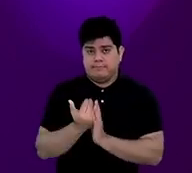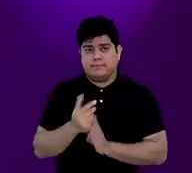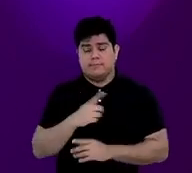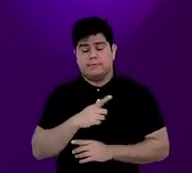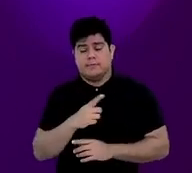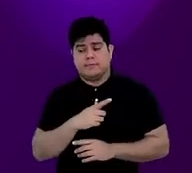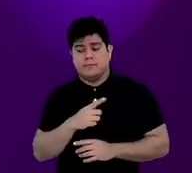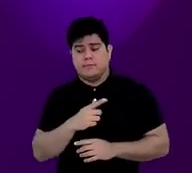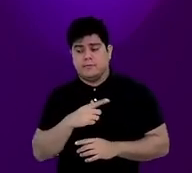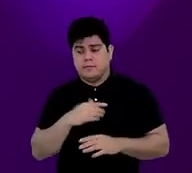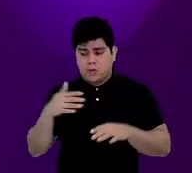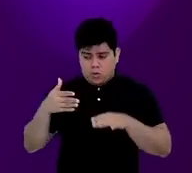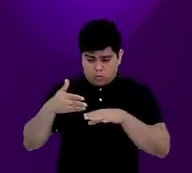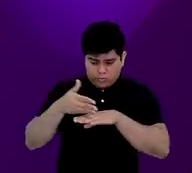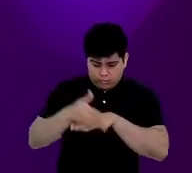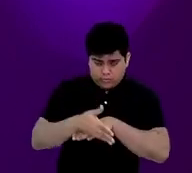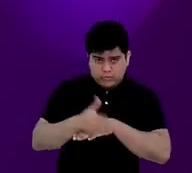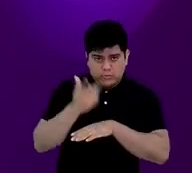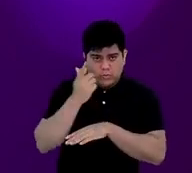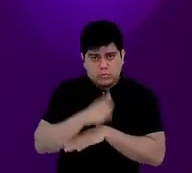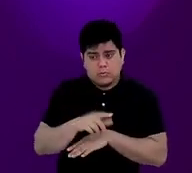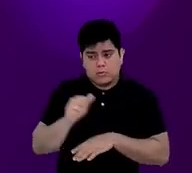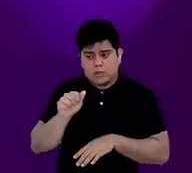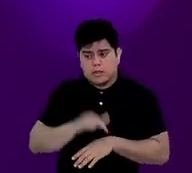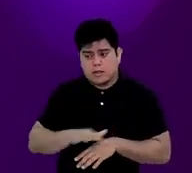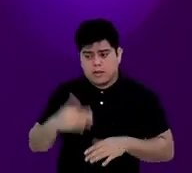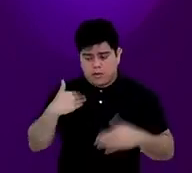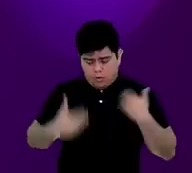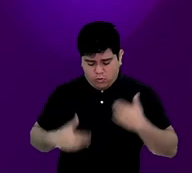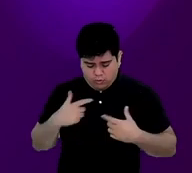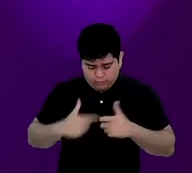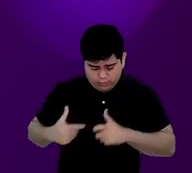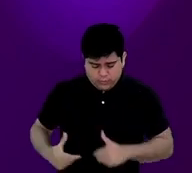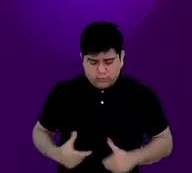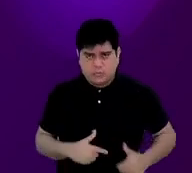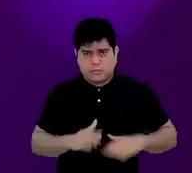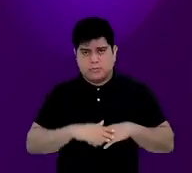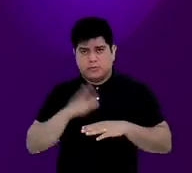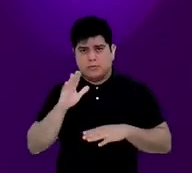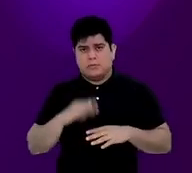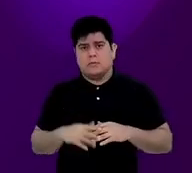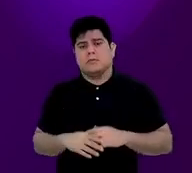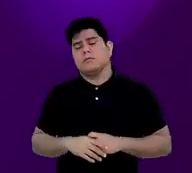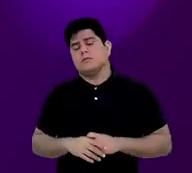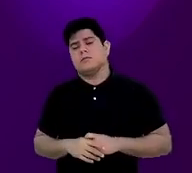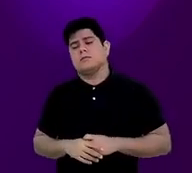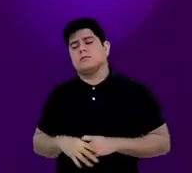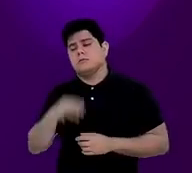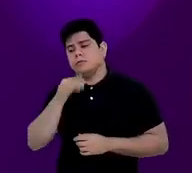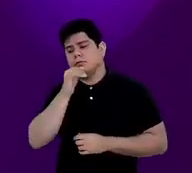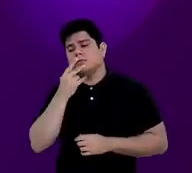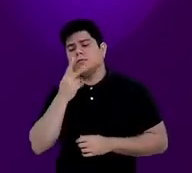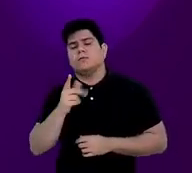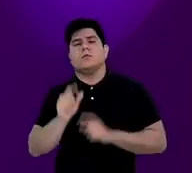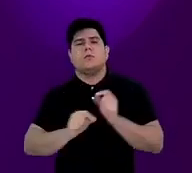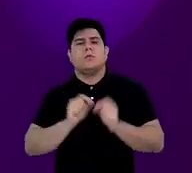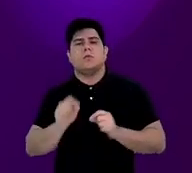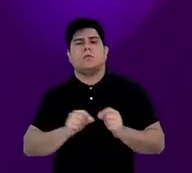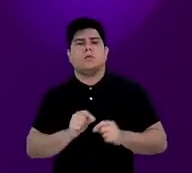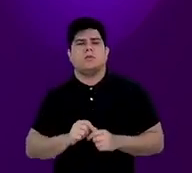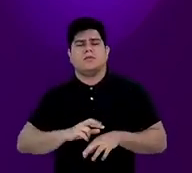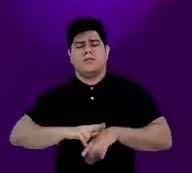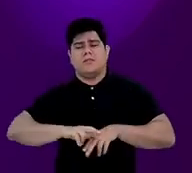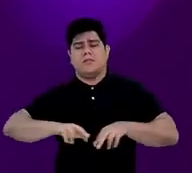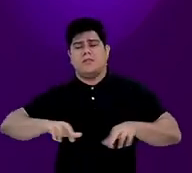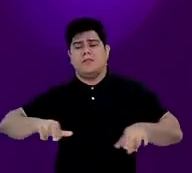say large amounts of light, I'm talking about thousands of joules, possibly in some cases even